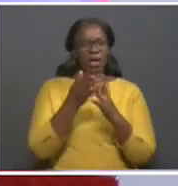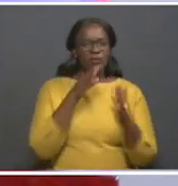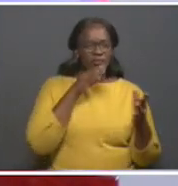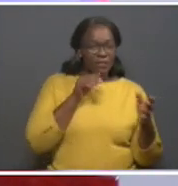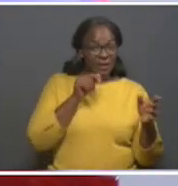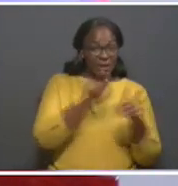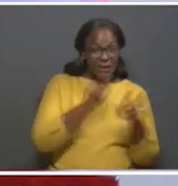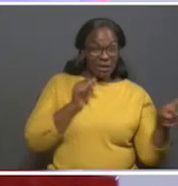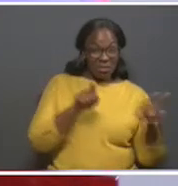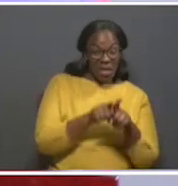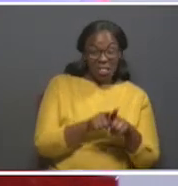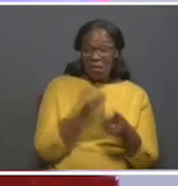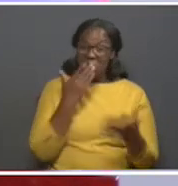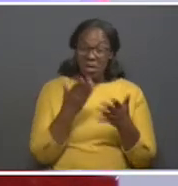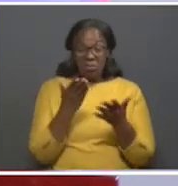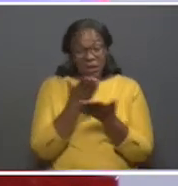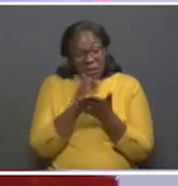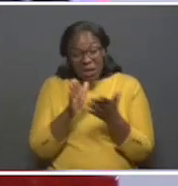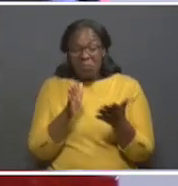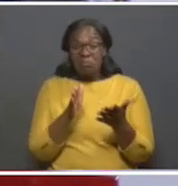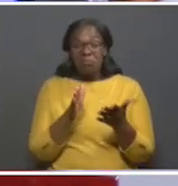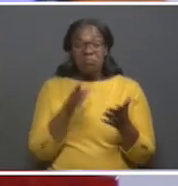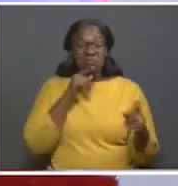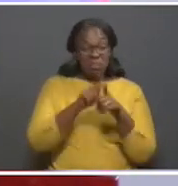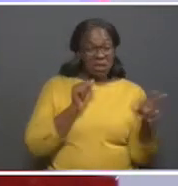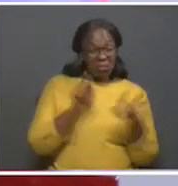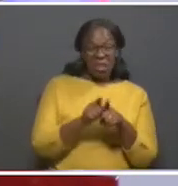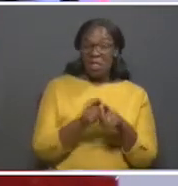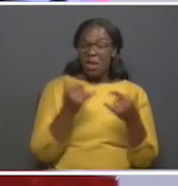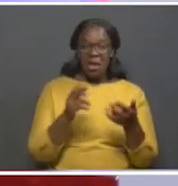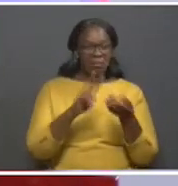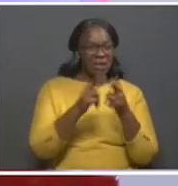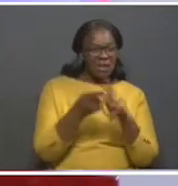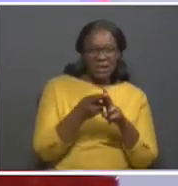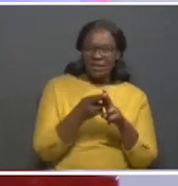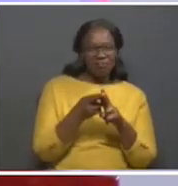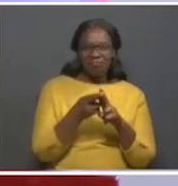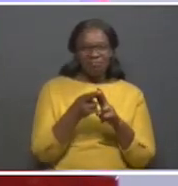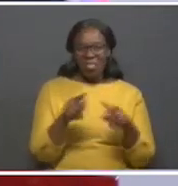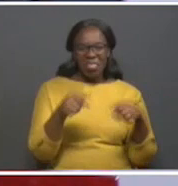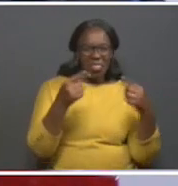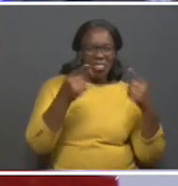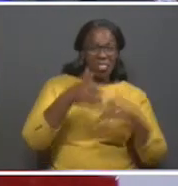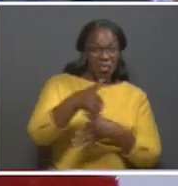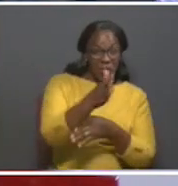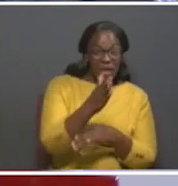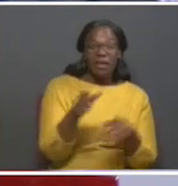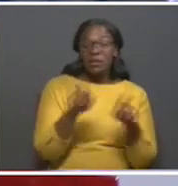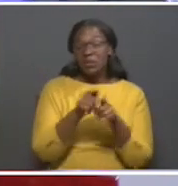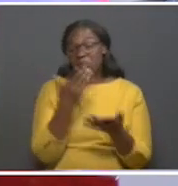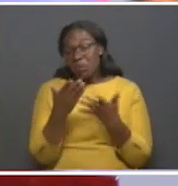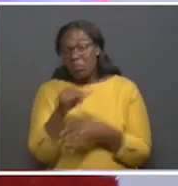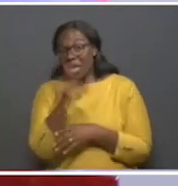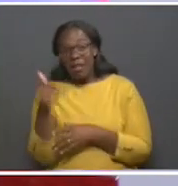oh God. Perhaps some siblings, oh God, have been relating, oh God, in antagonistic ways. Lord,